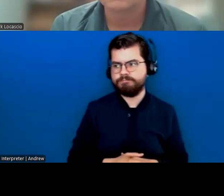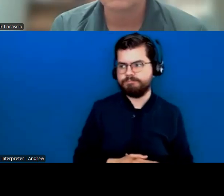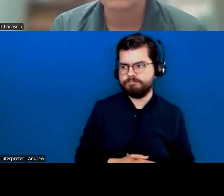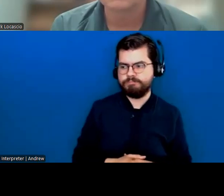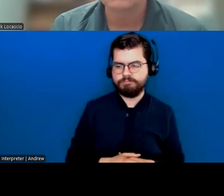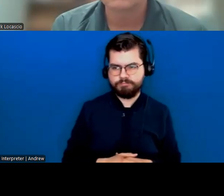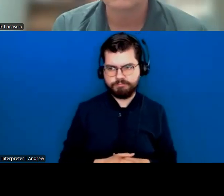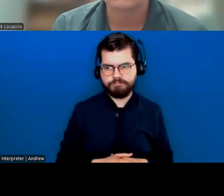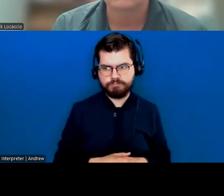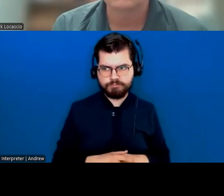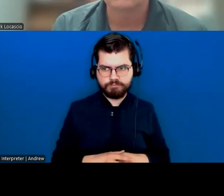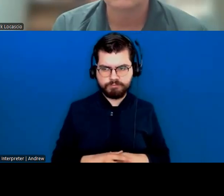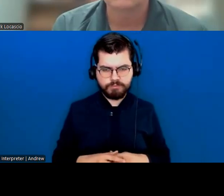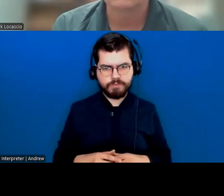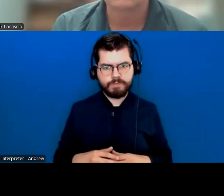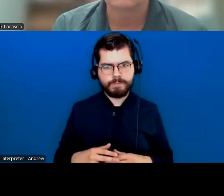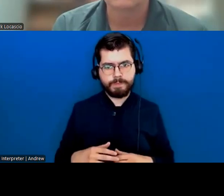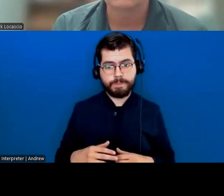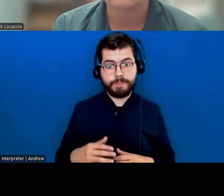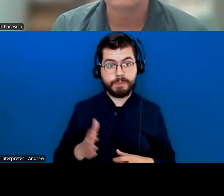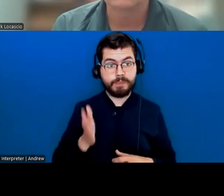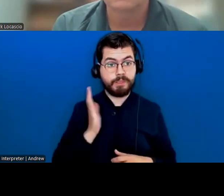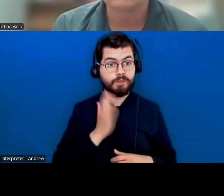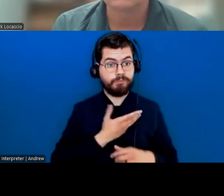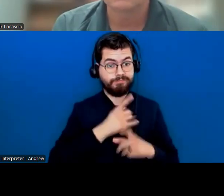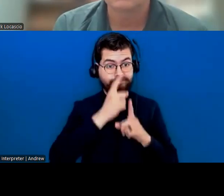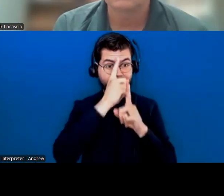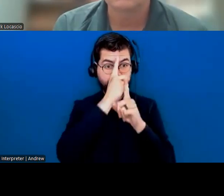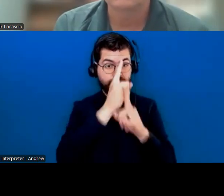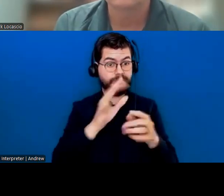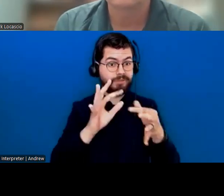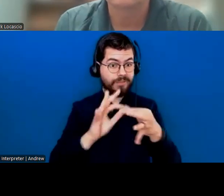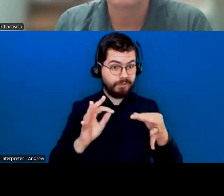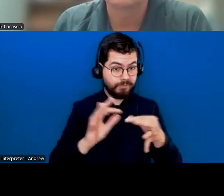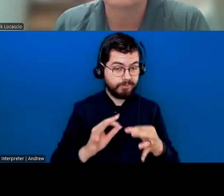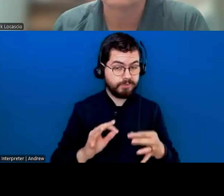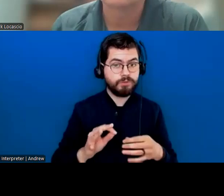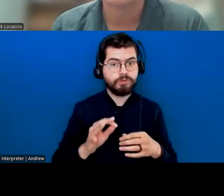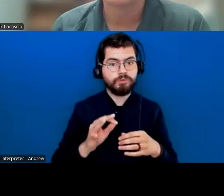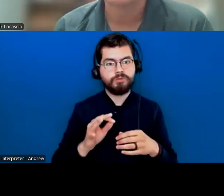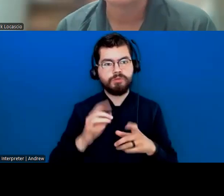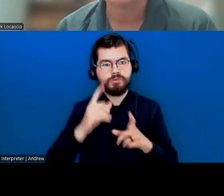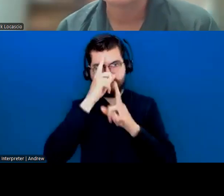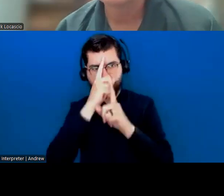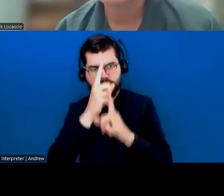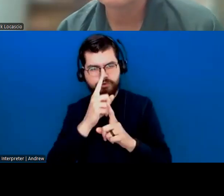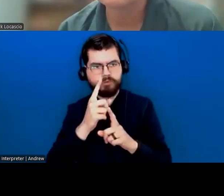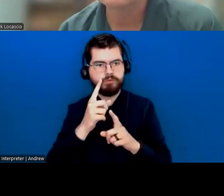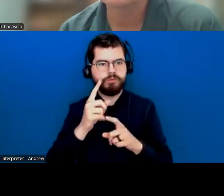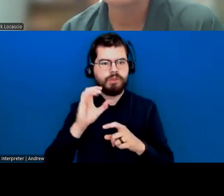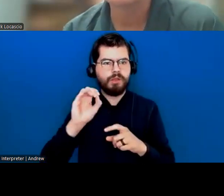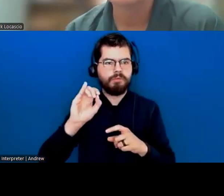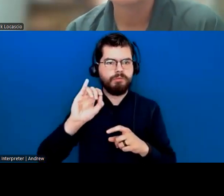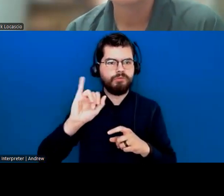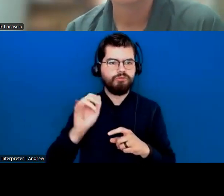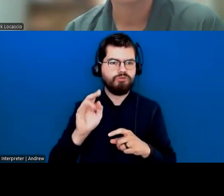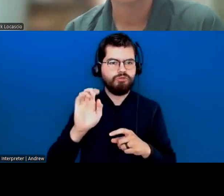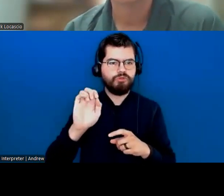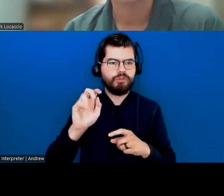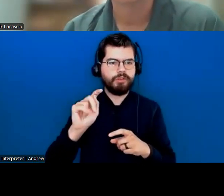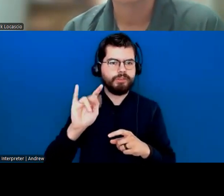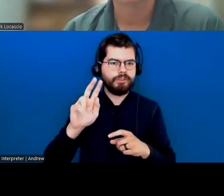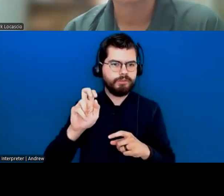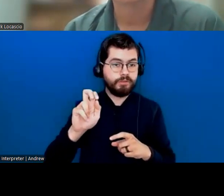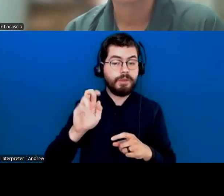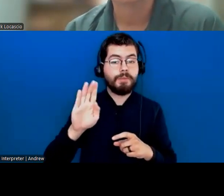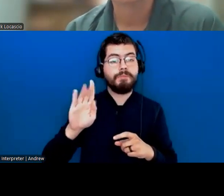the answers to those questions in our mission statements and our goals and objectives. And for me, our BLM has resource management plans, and